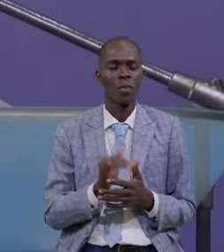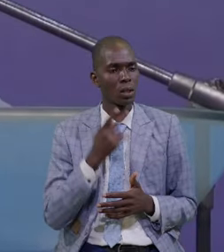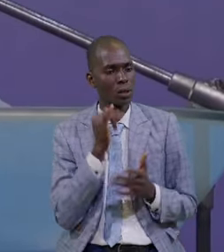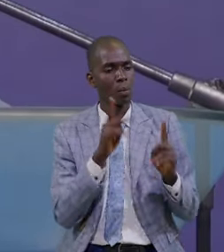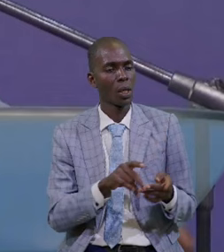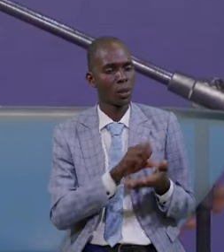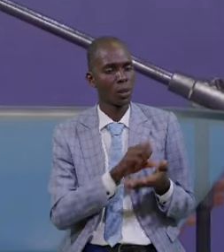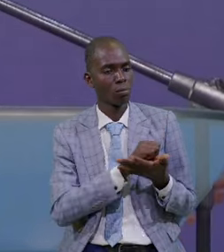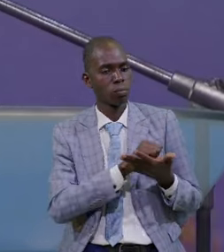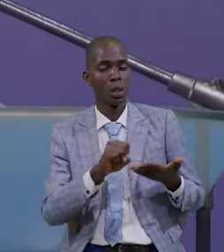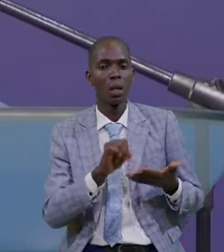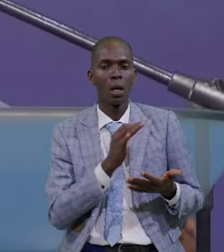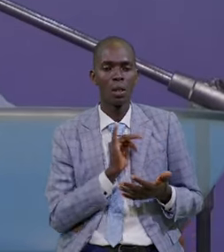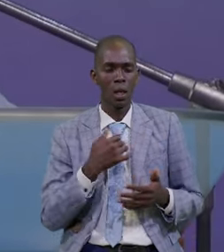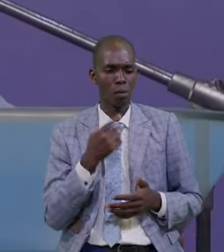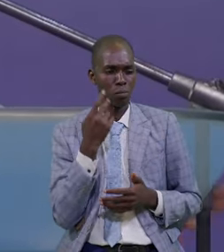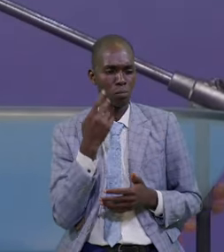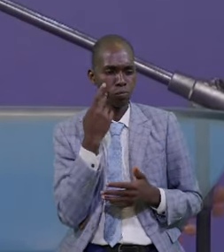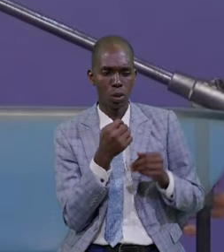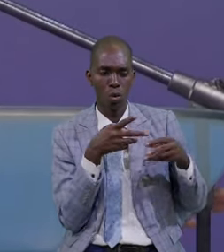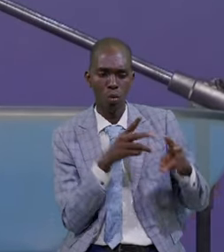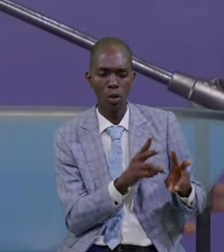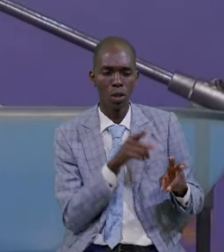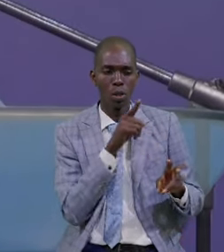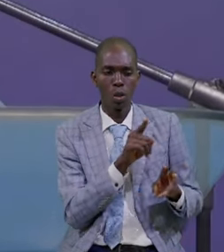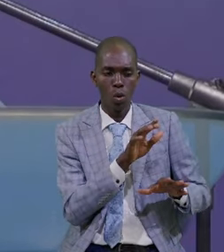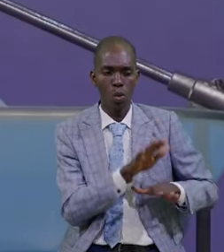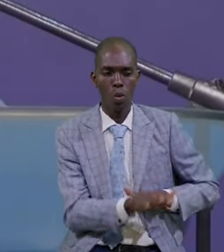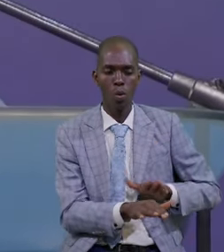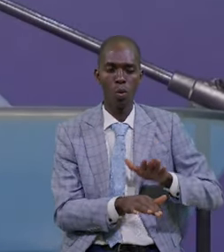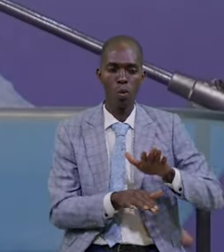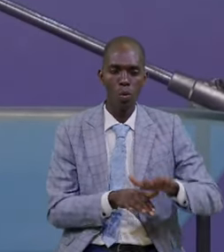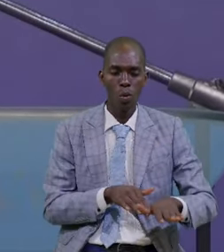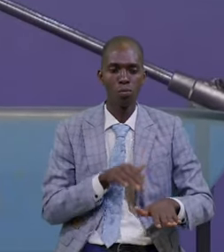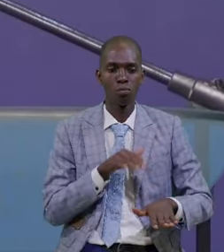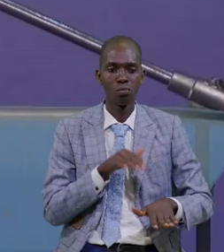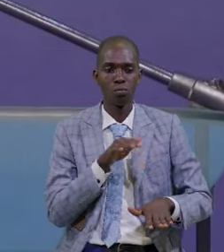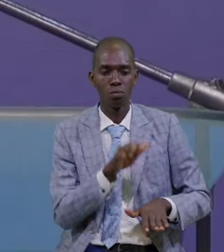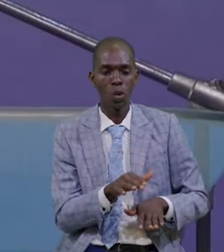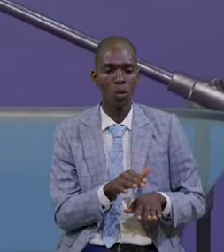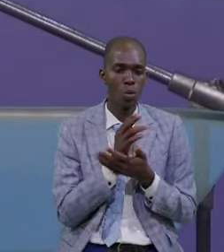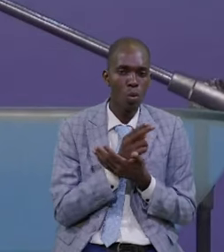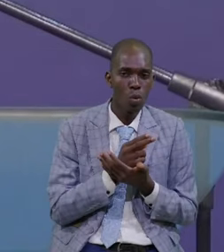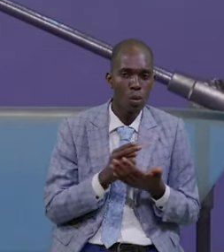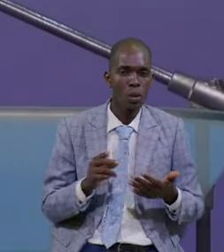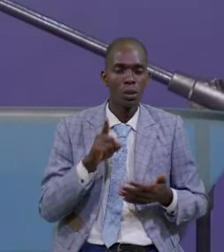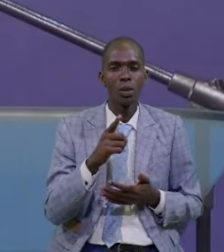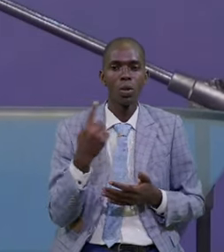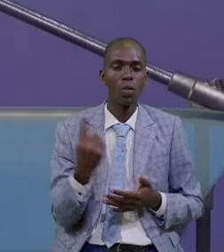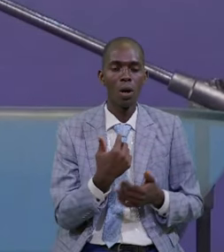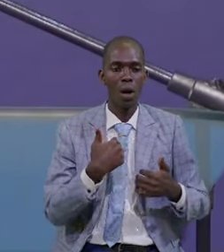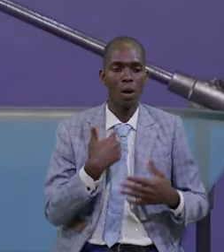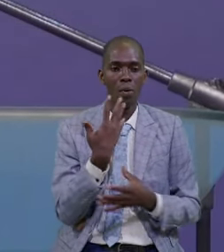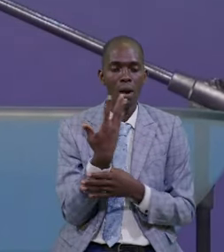and I see the way he walks. He's holy, he's humble. He puts his hands at the